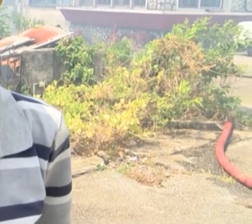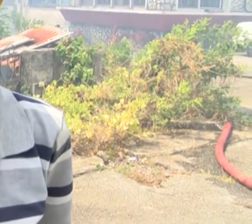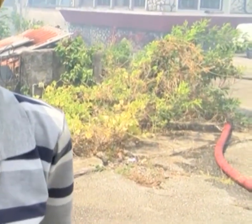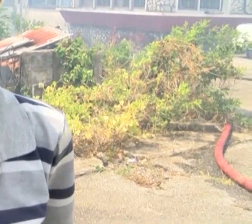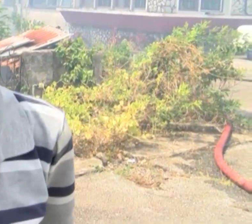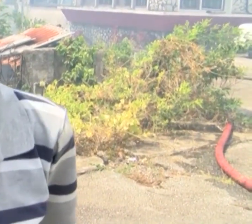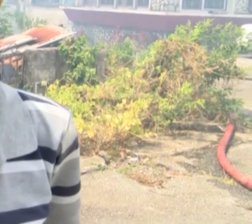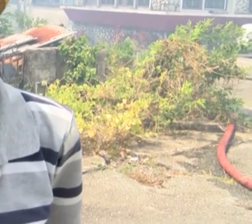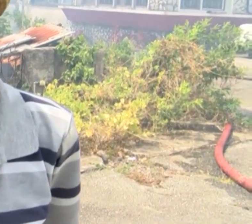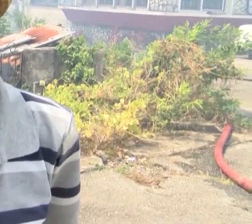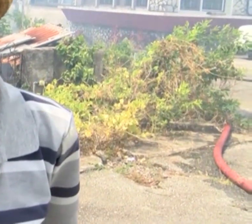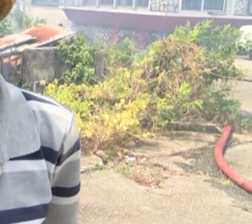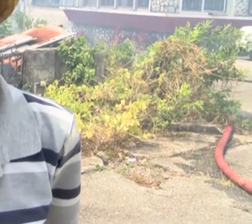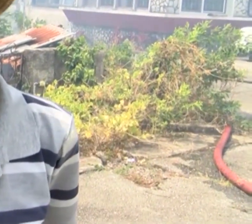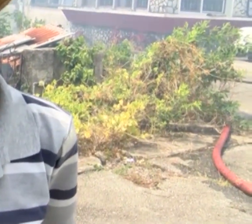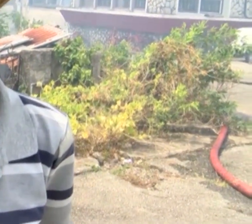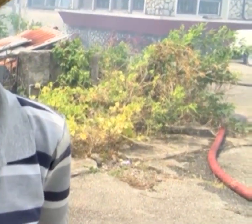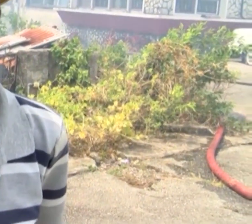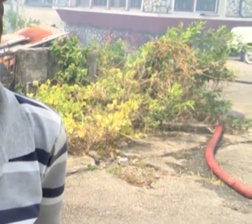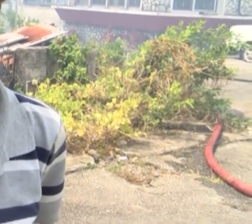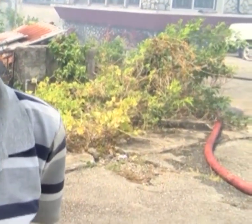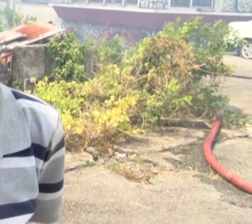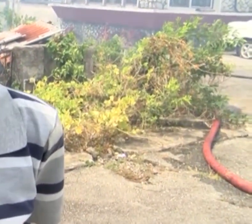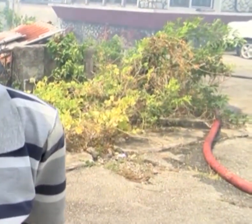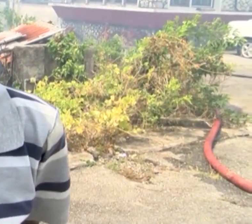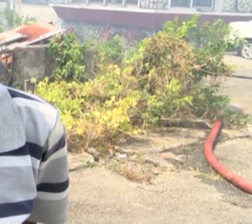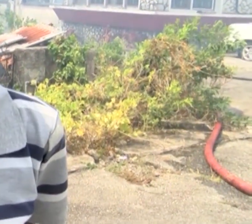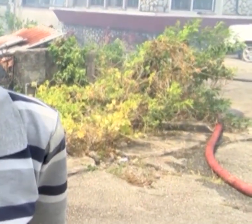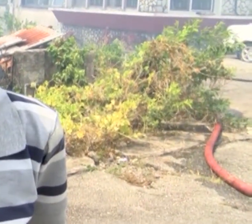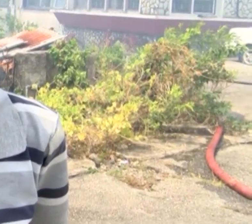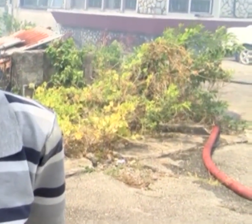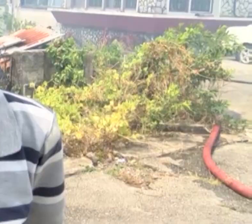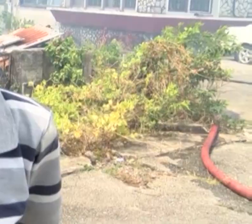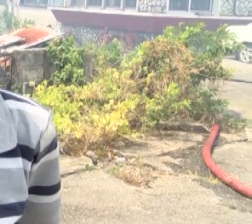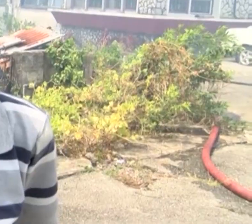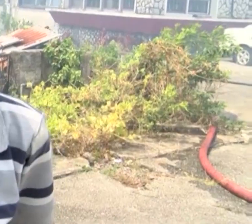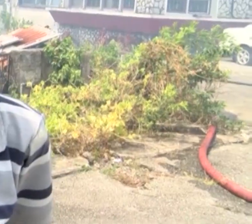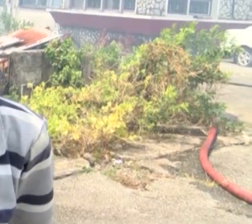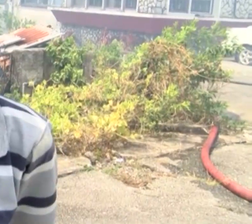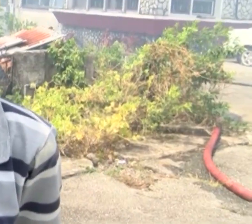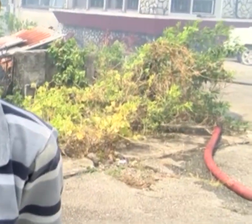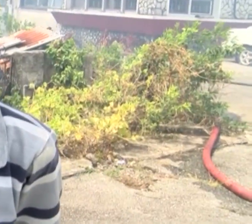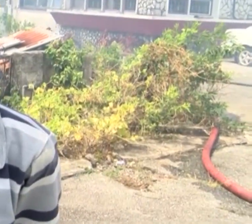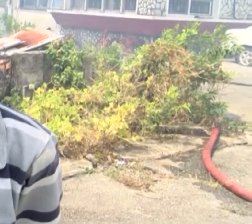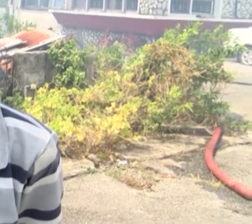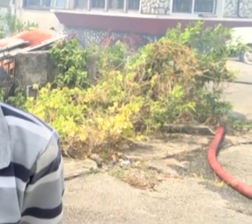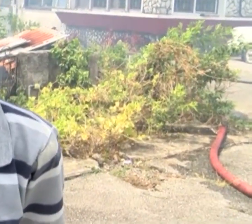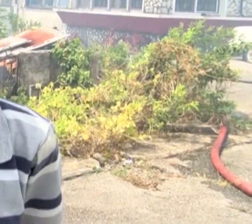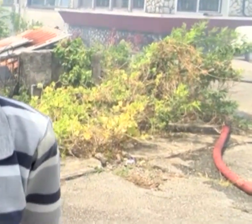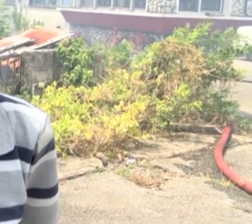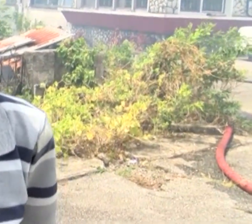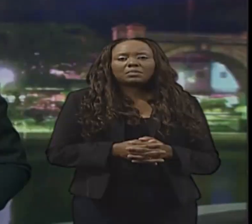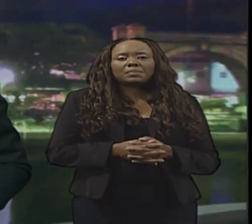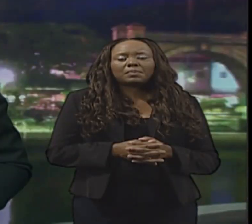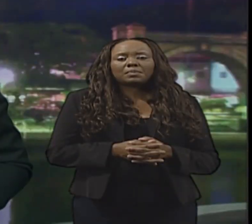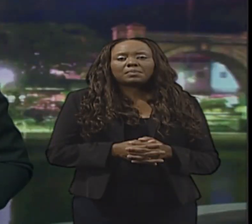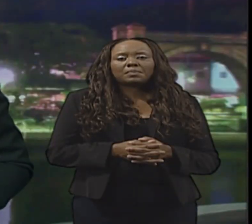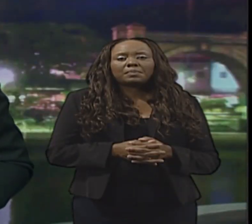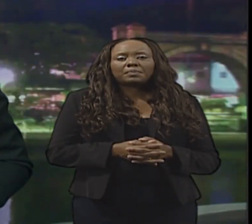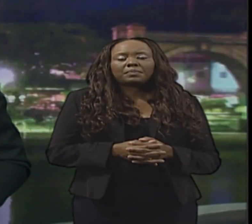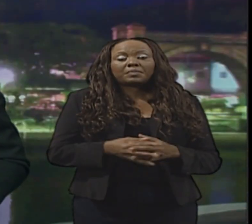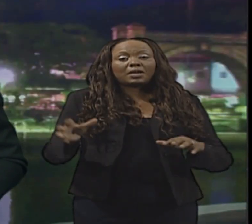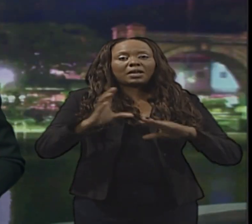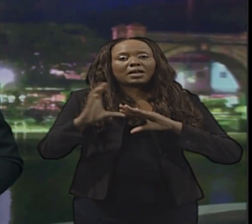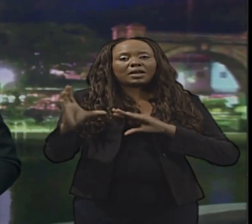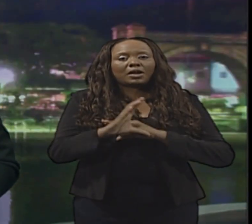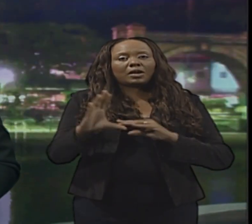you all had to evacuate? Not really. We closed the window. It hasn't, it has not reached that limit, thank God.